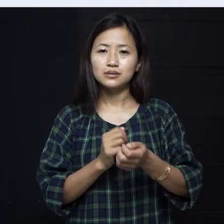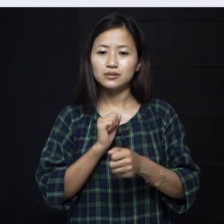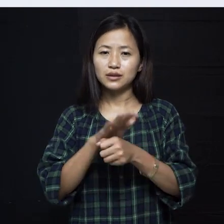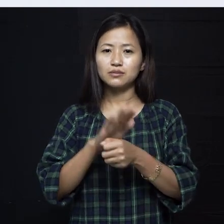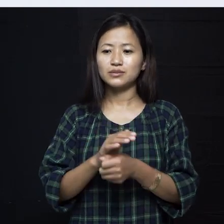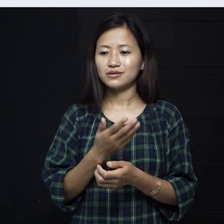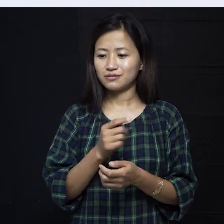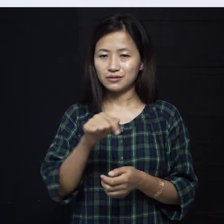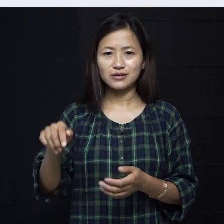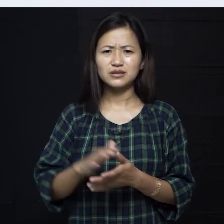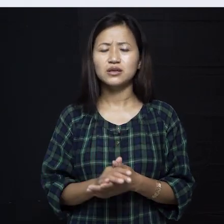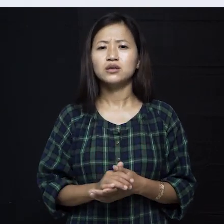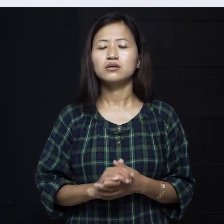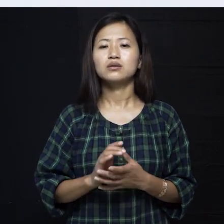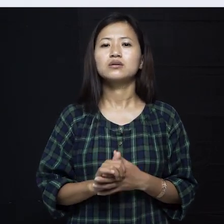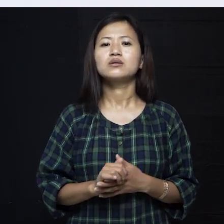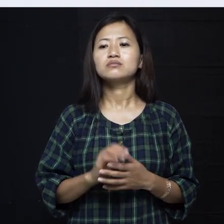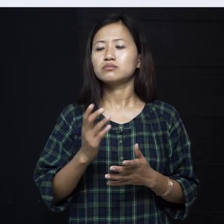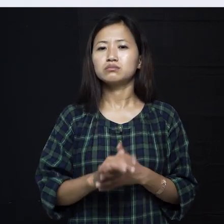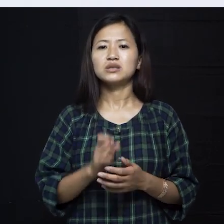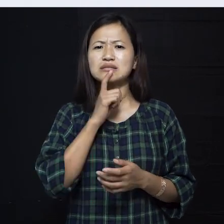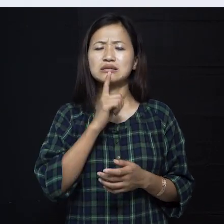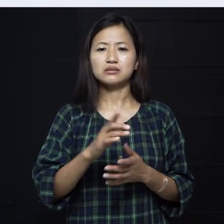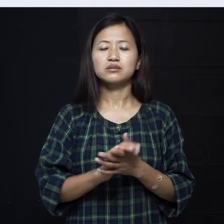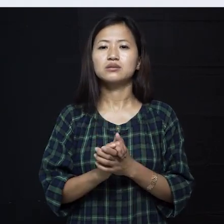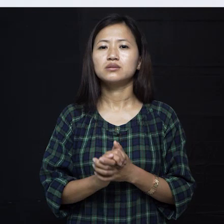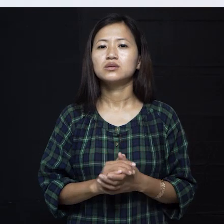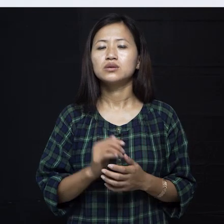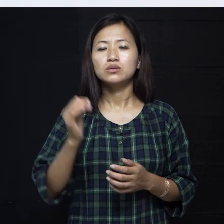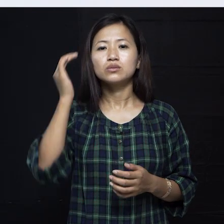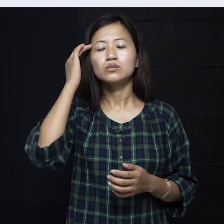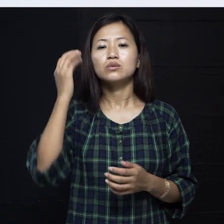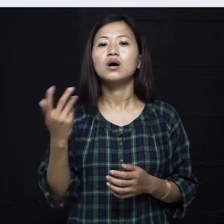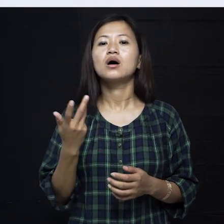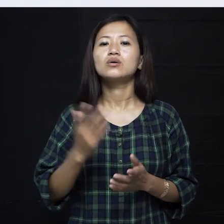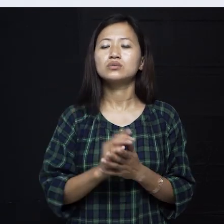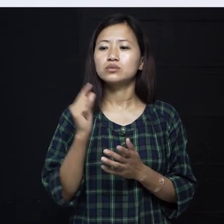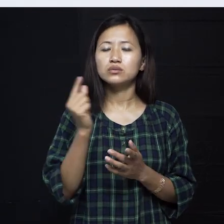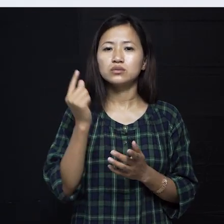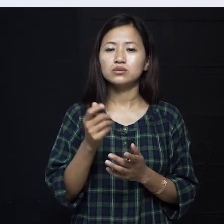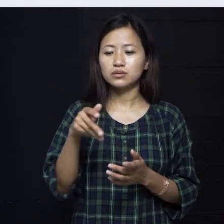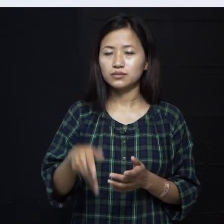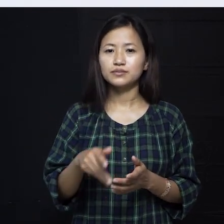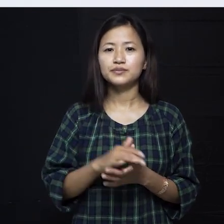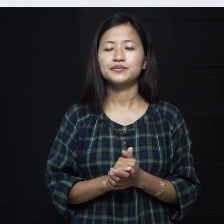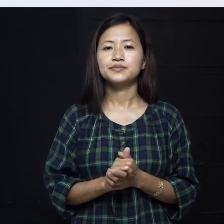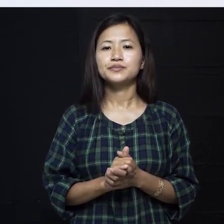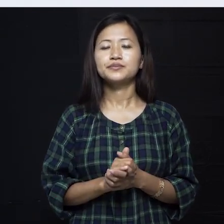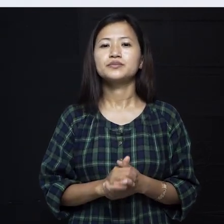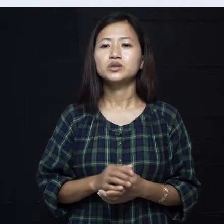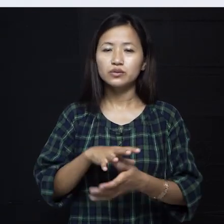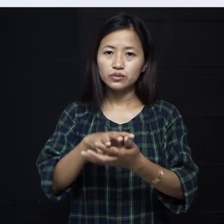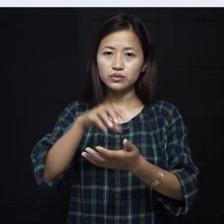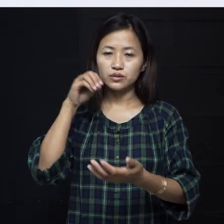of this and that, isn't it? Some of you, you are doing that. So this is what I meant by you not knowing how to use it, okay? So you need to